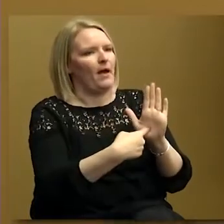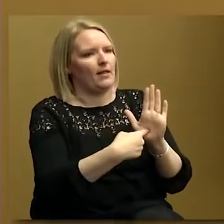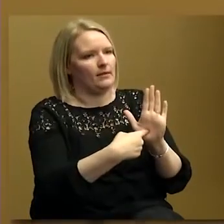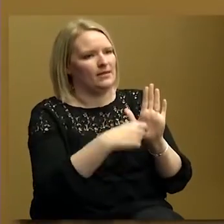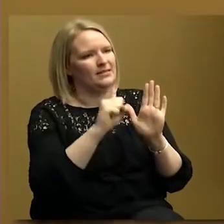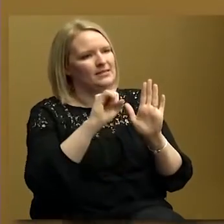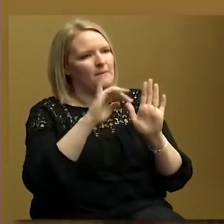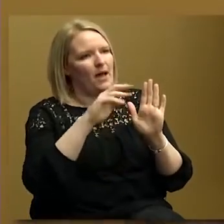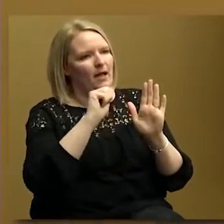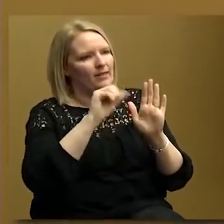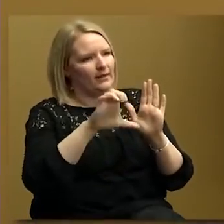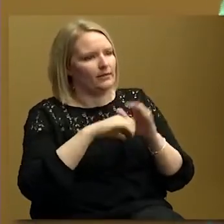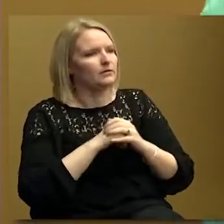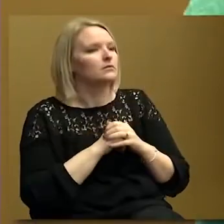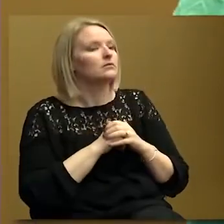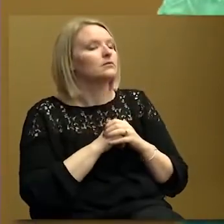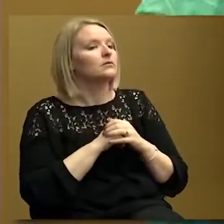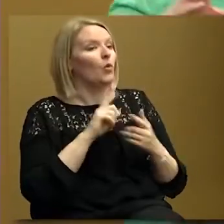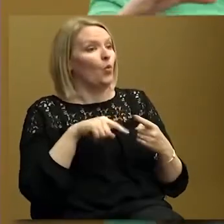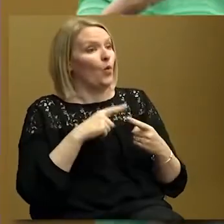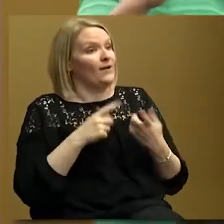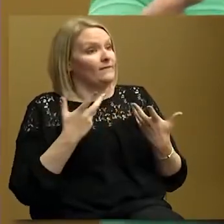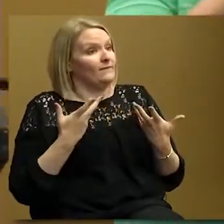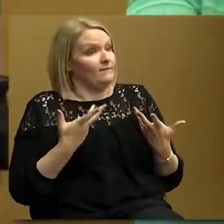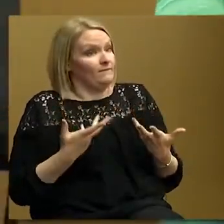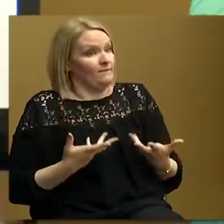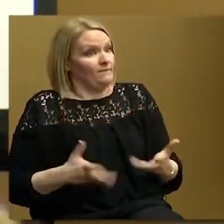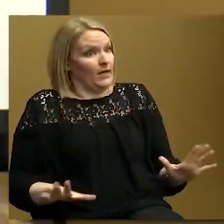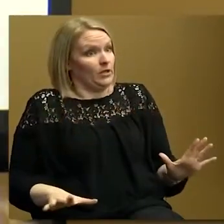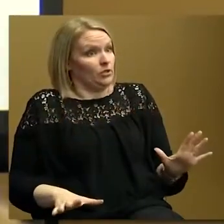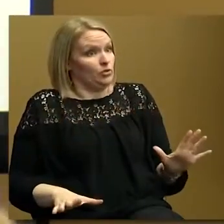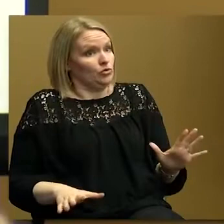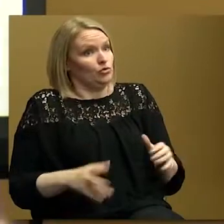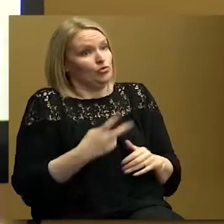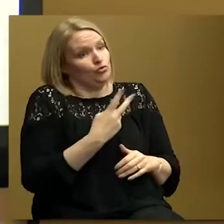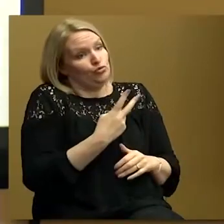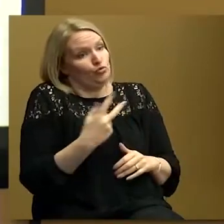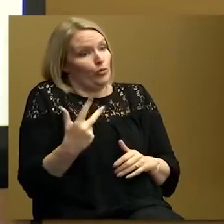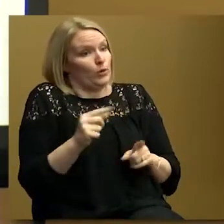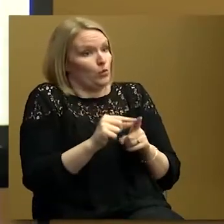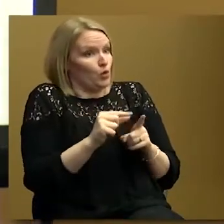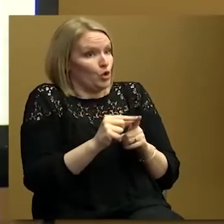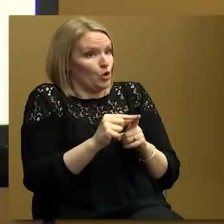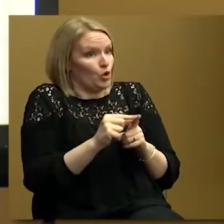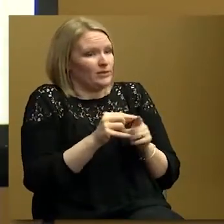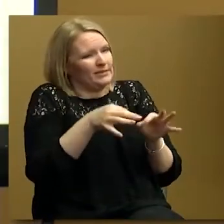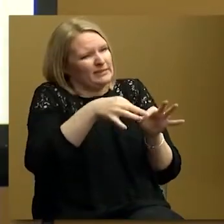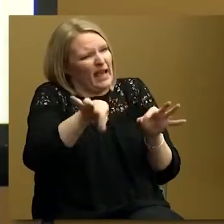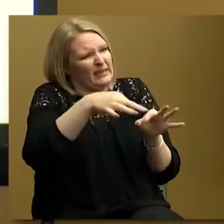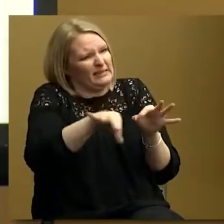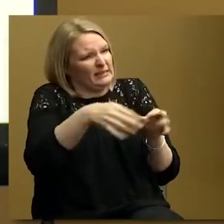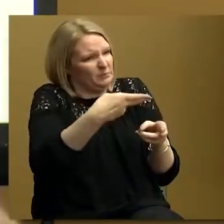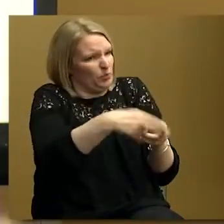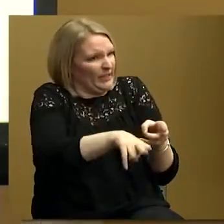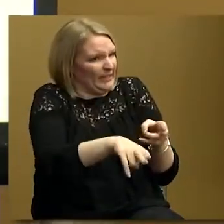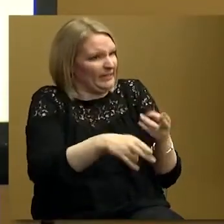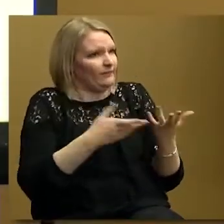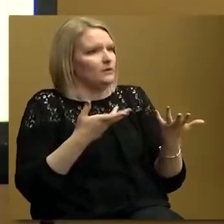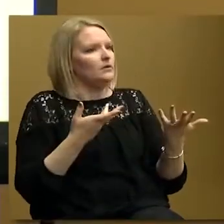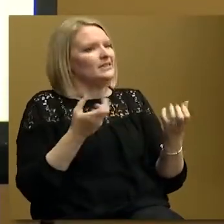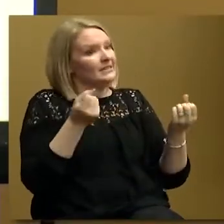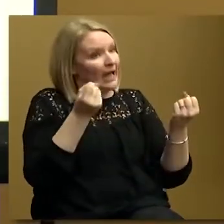So they, once they have 2 and 3 word sentences that they're putting together, whether it's